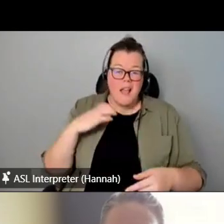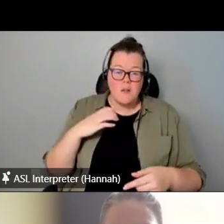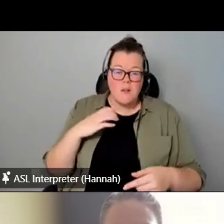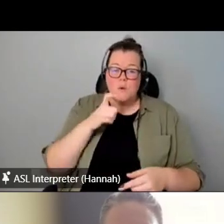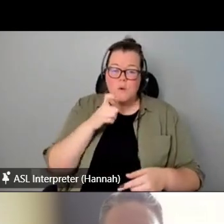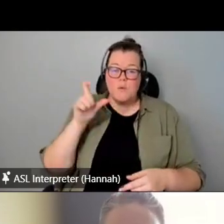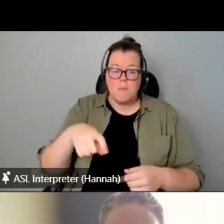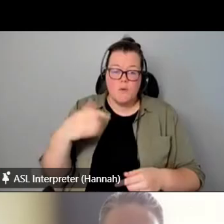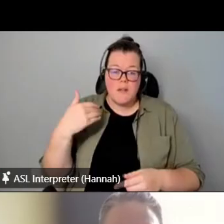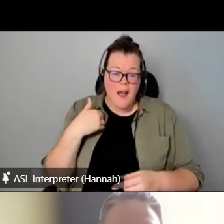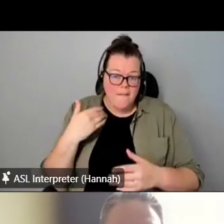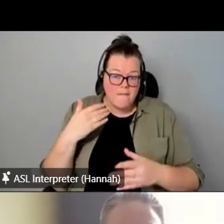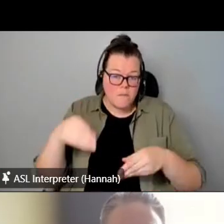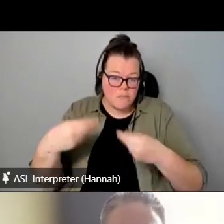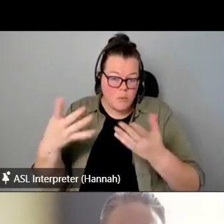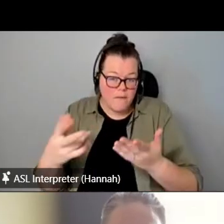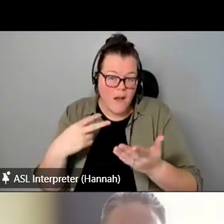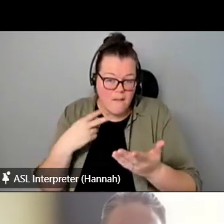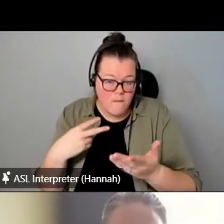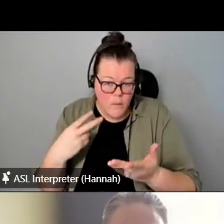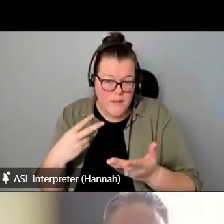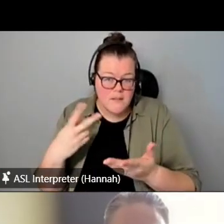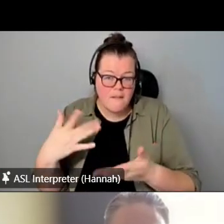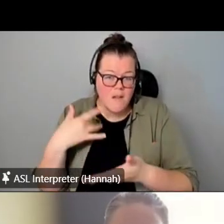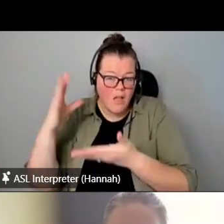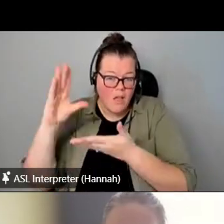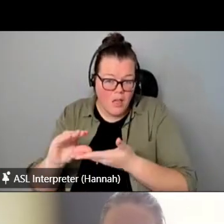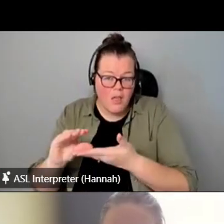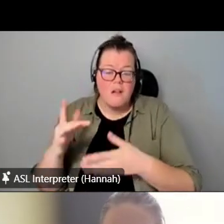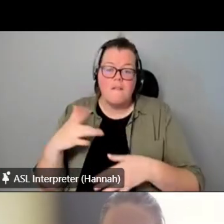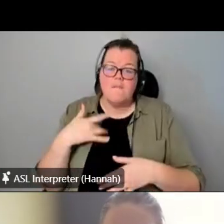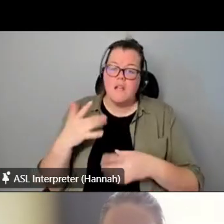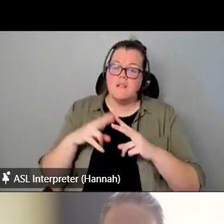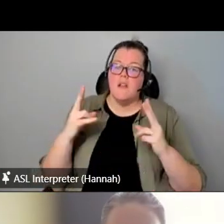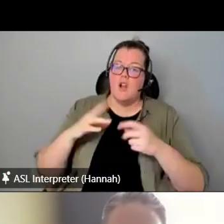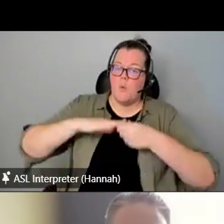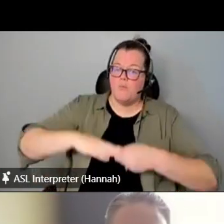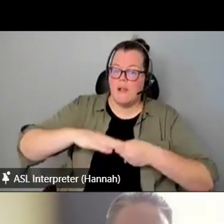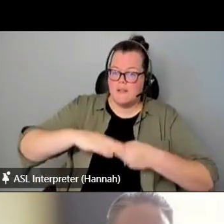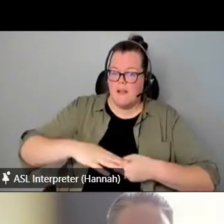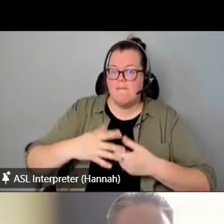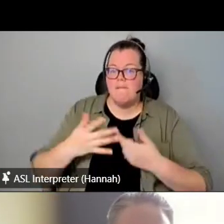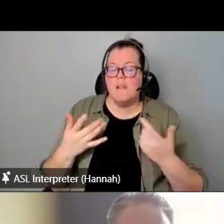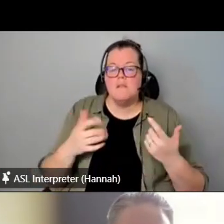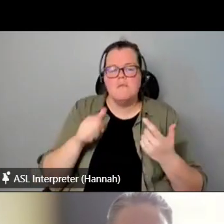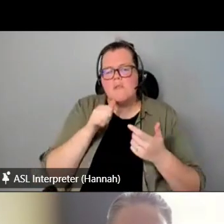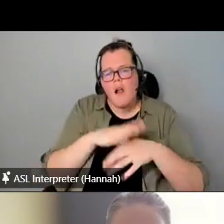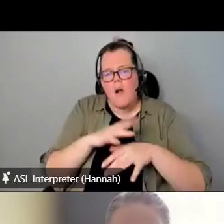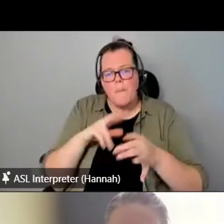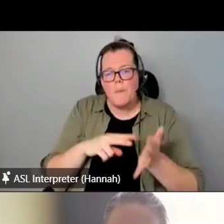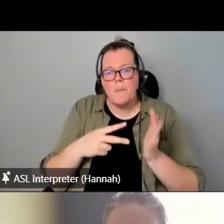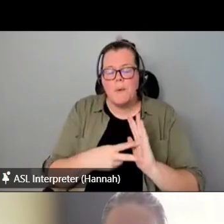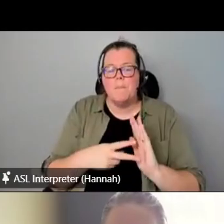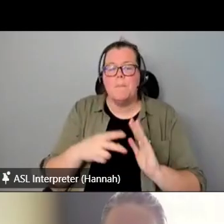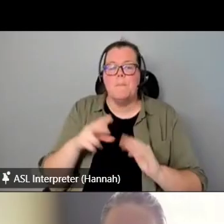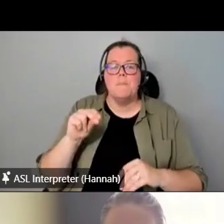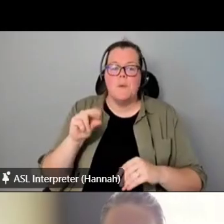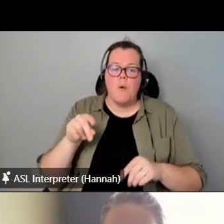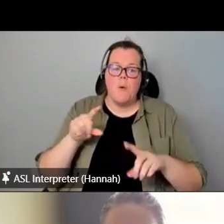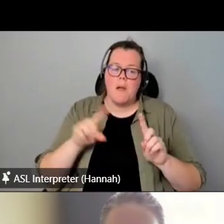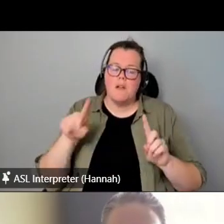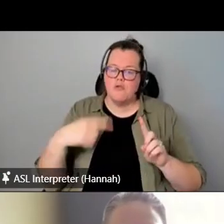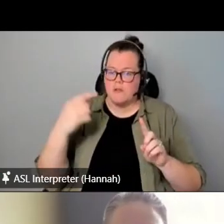make them feel like they don't have a voice, it feels very oppressive. And not intentionally, of course, but just being aware of